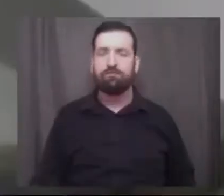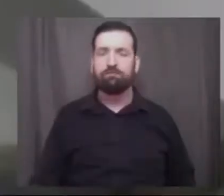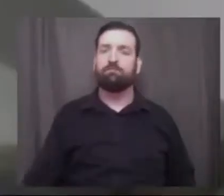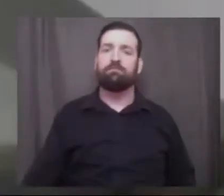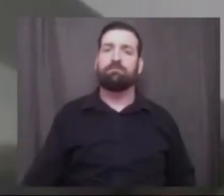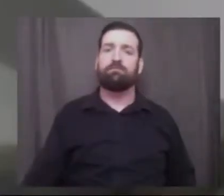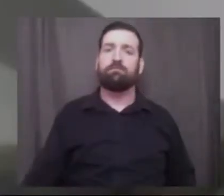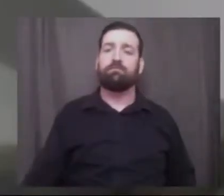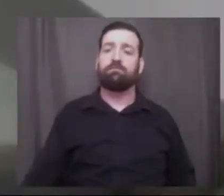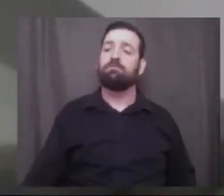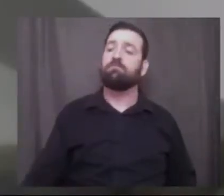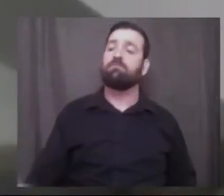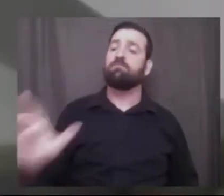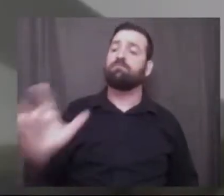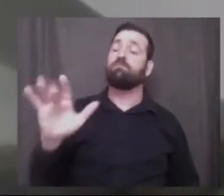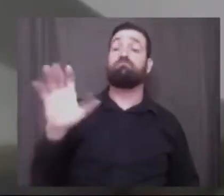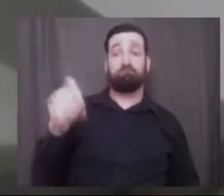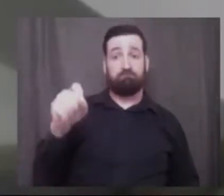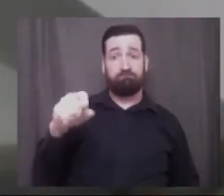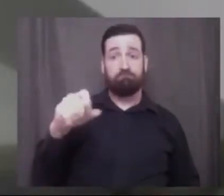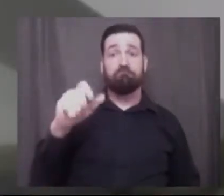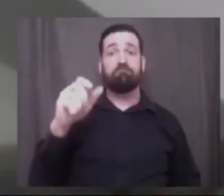Yeah, so I've heard of the pellets,